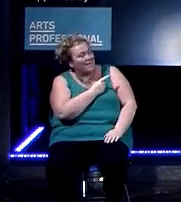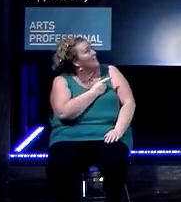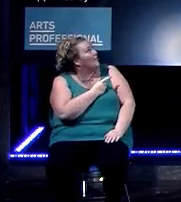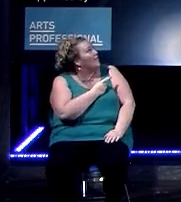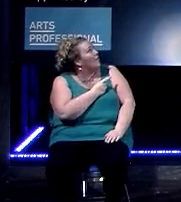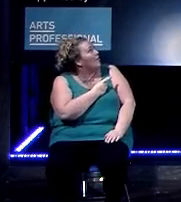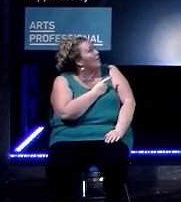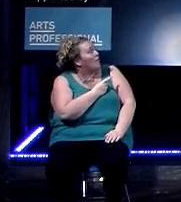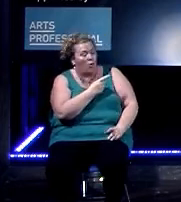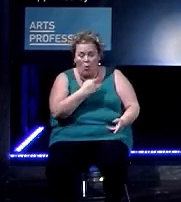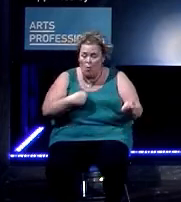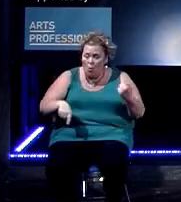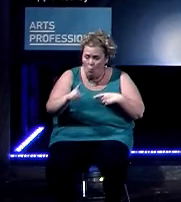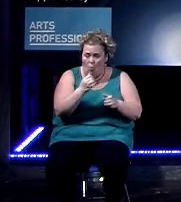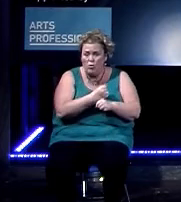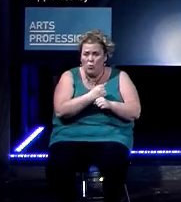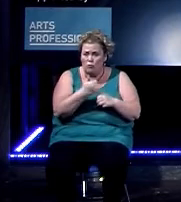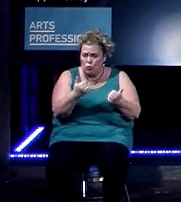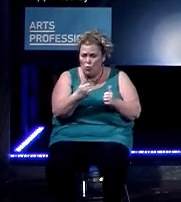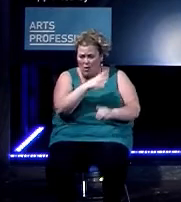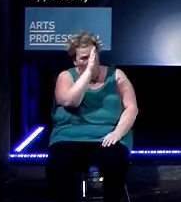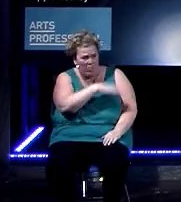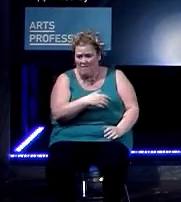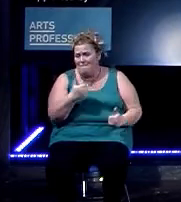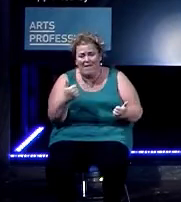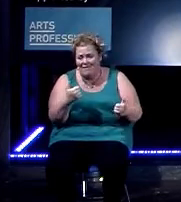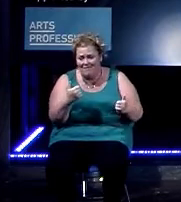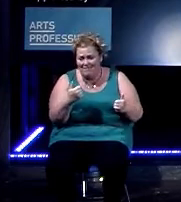doing is good. Like, all of these things are fantastic, and I'm a